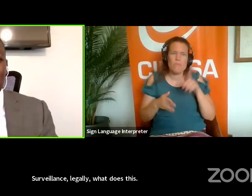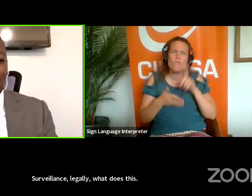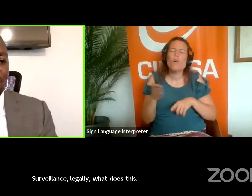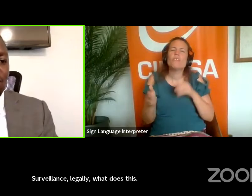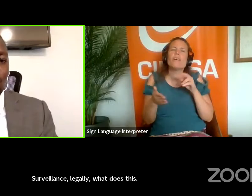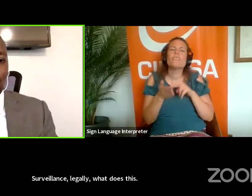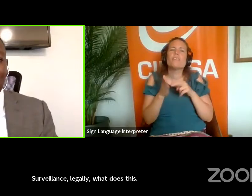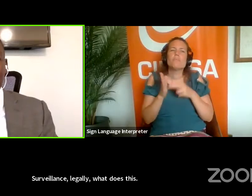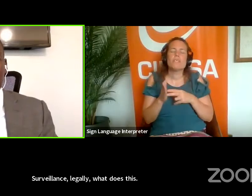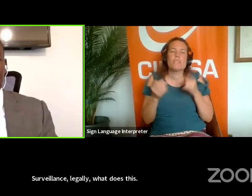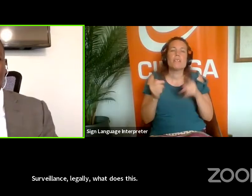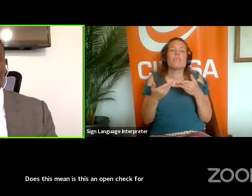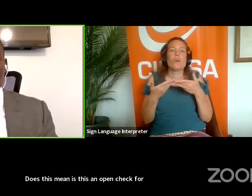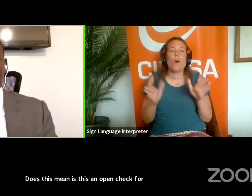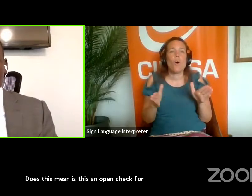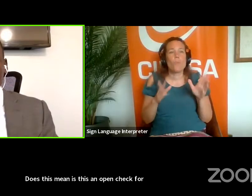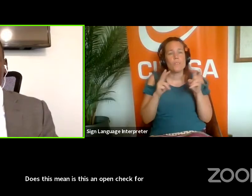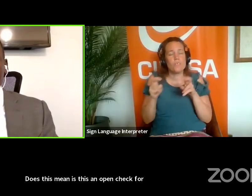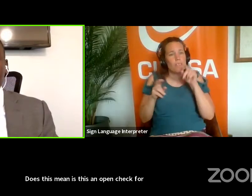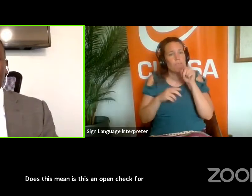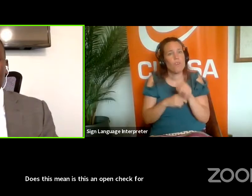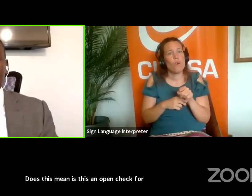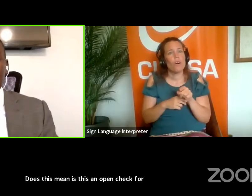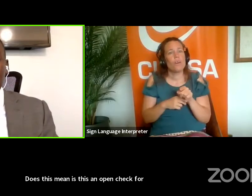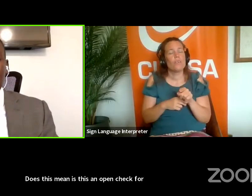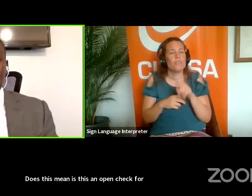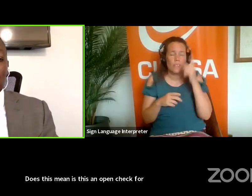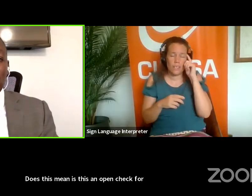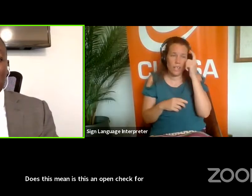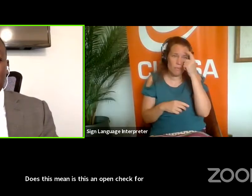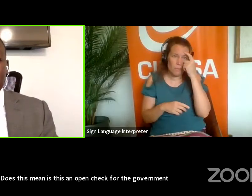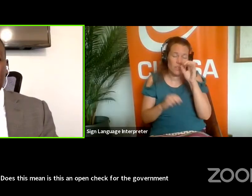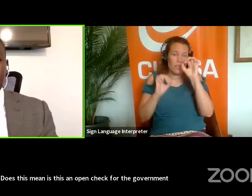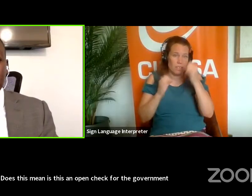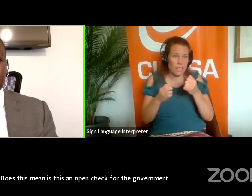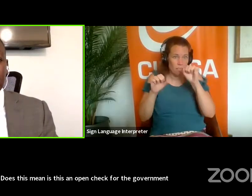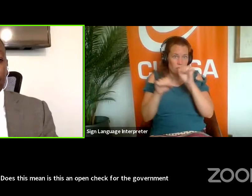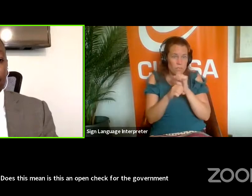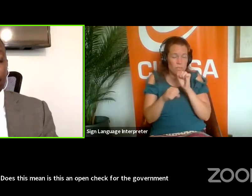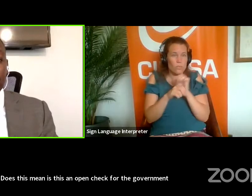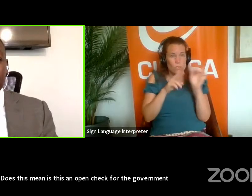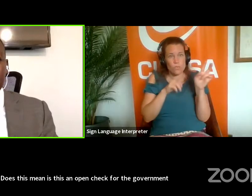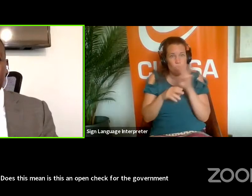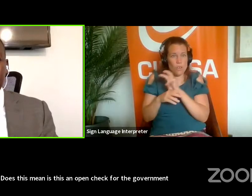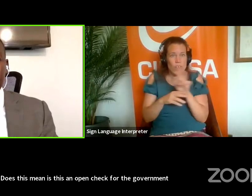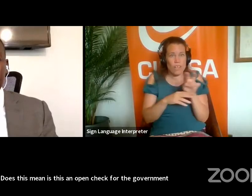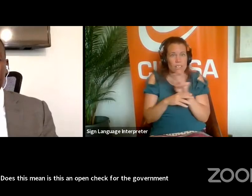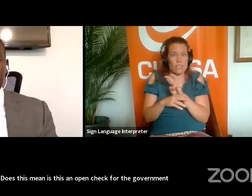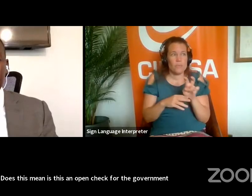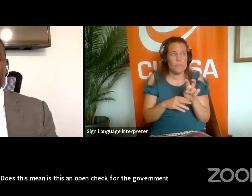check for the government to, to do surveillance?